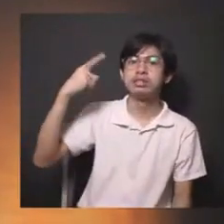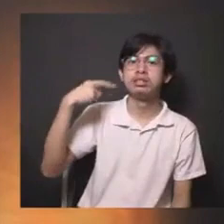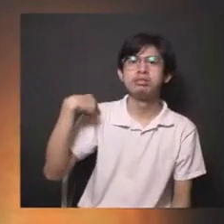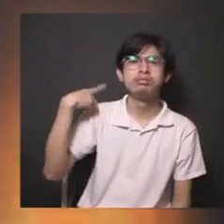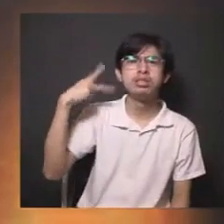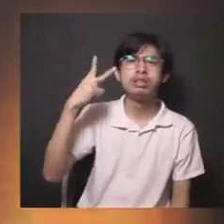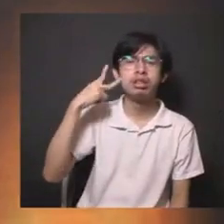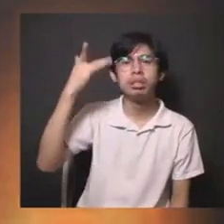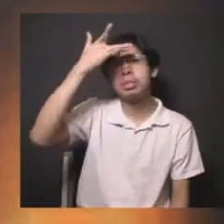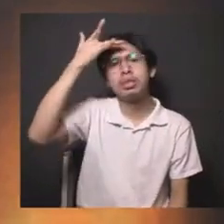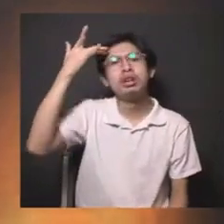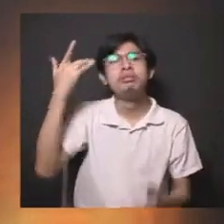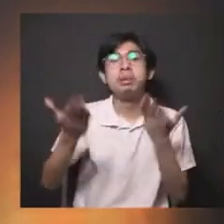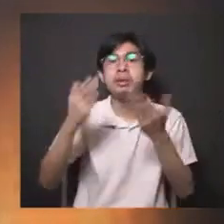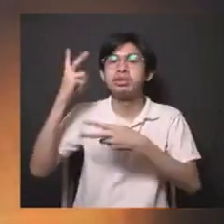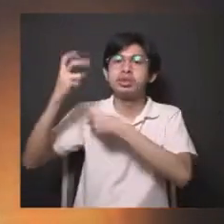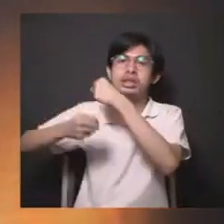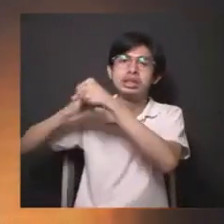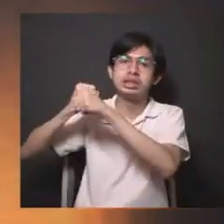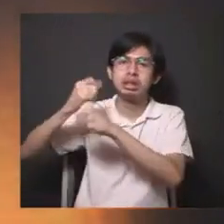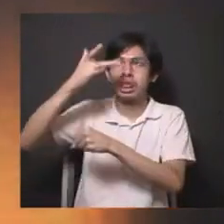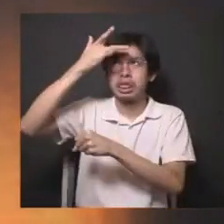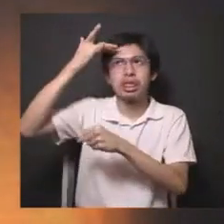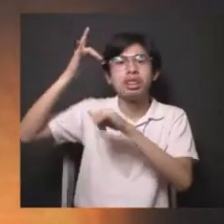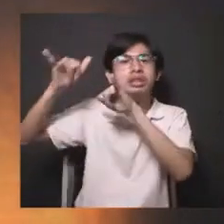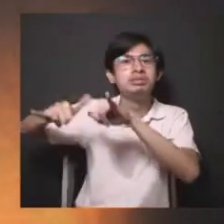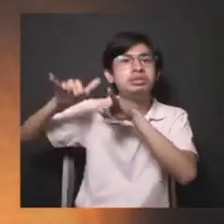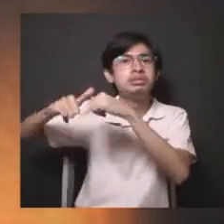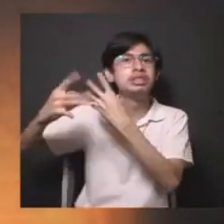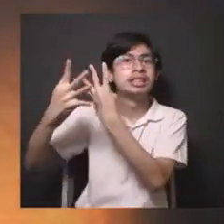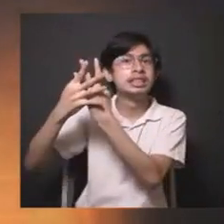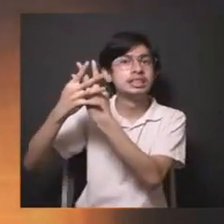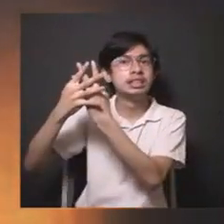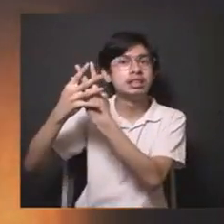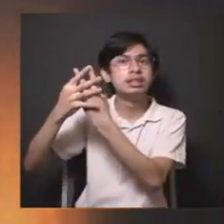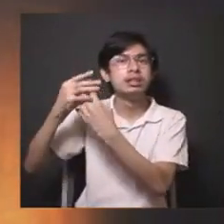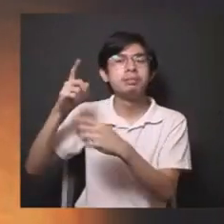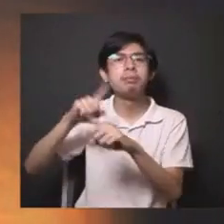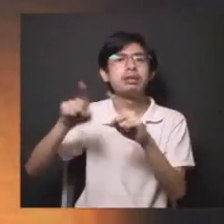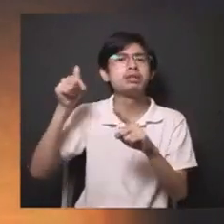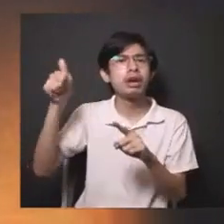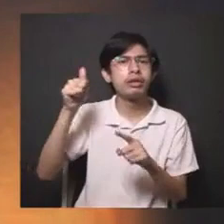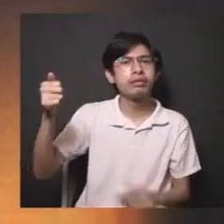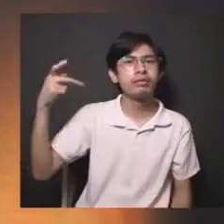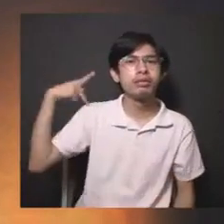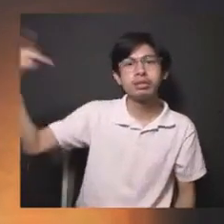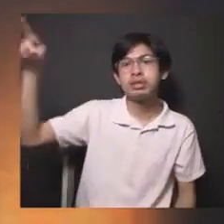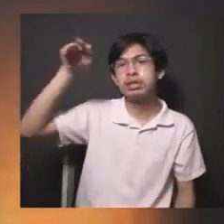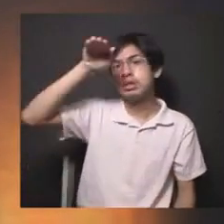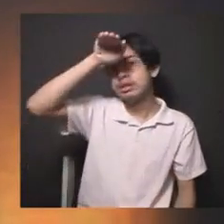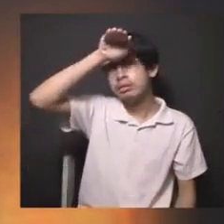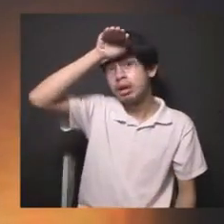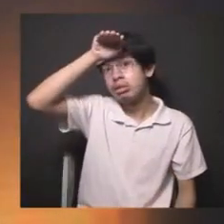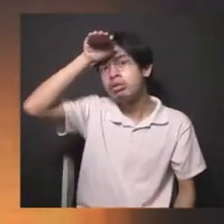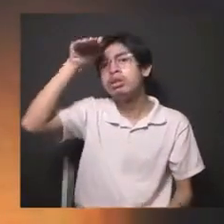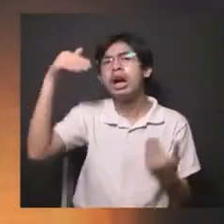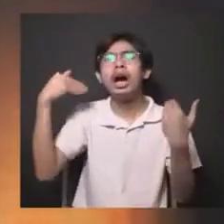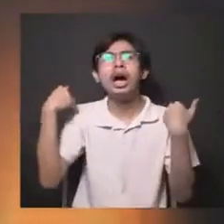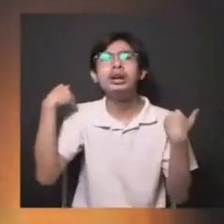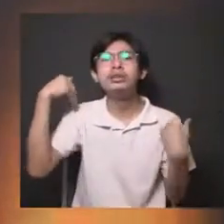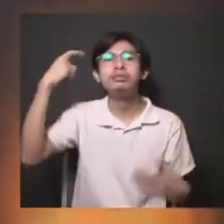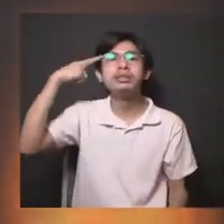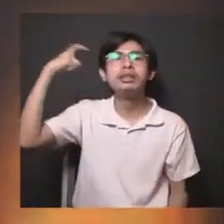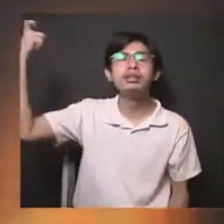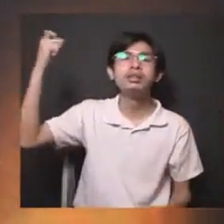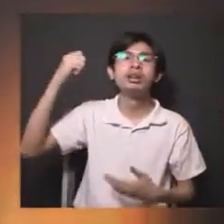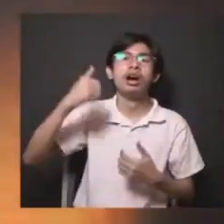week. 2 years later, what happens? The Pharaoh has his own dreams. And then he remembers, the cupbearer remembers Joseph in prison. And then the Pharaoh